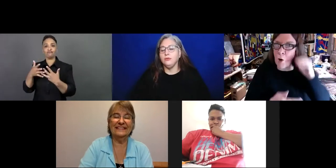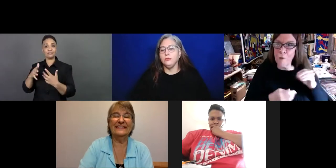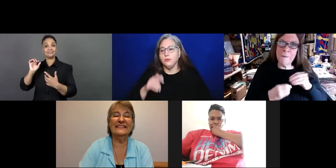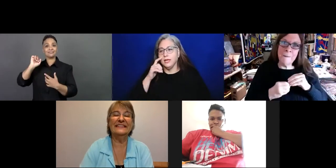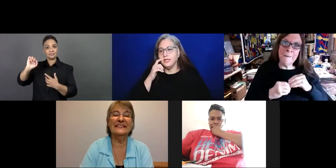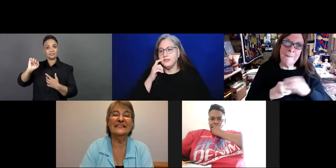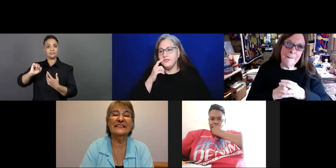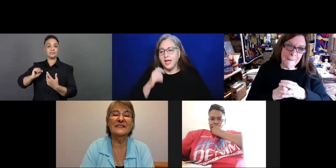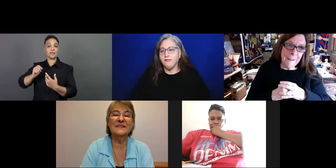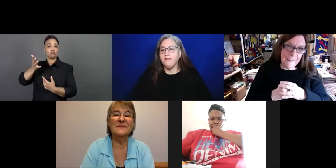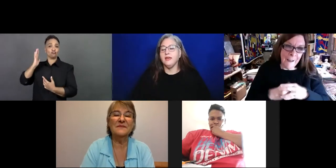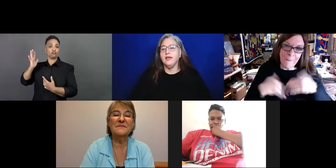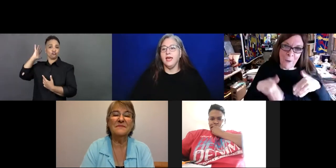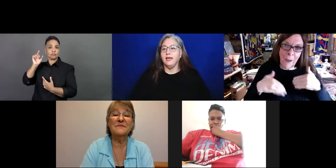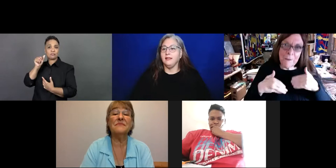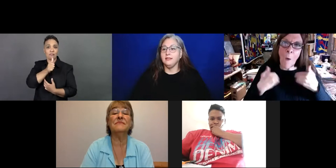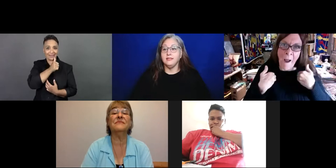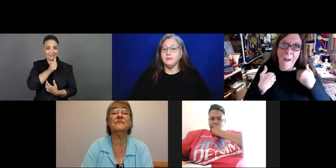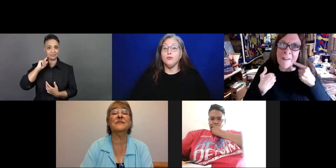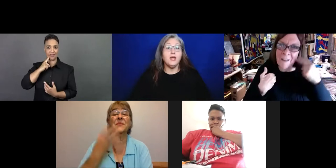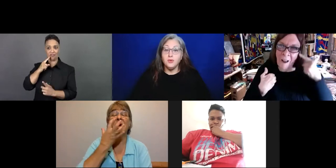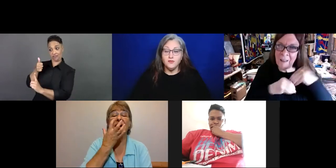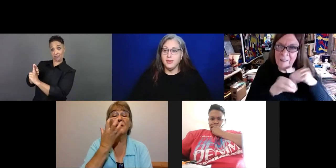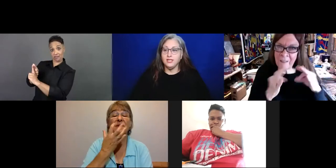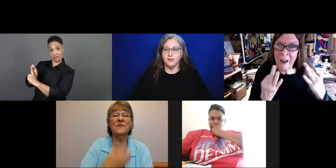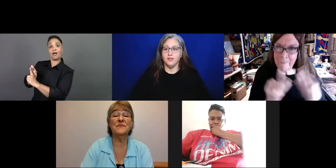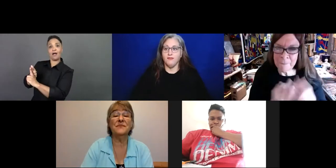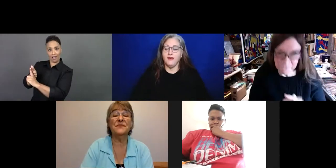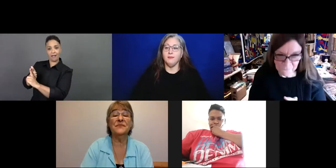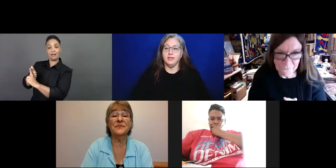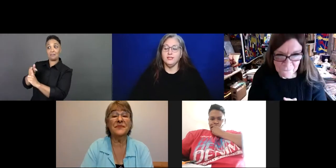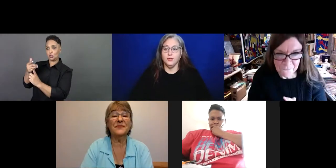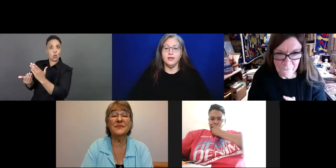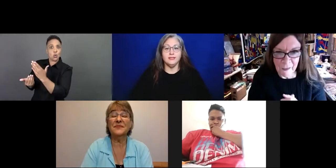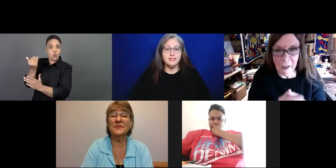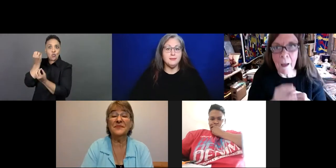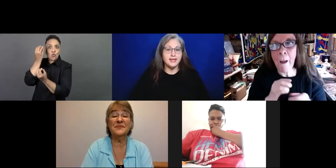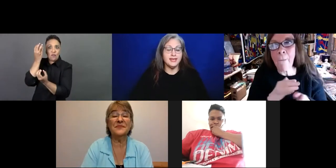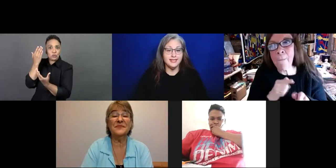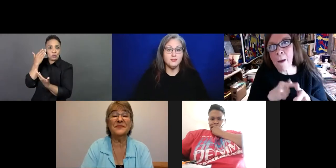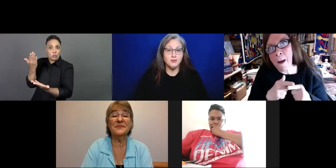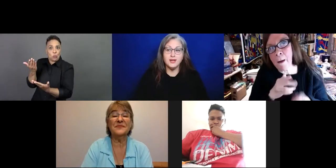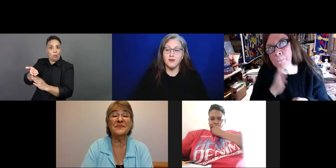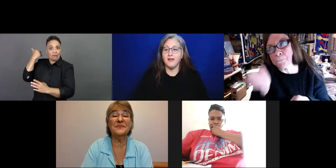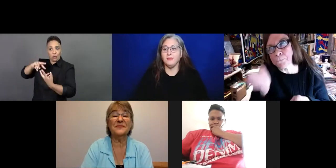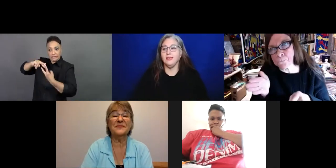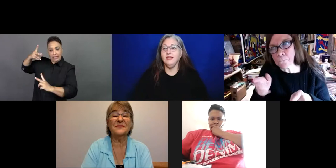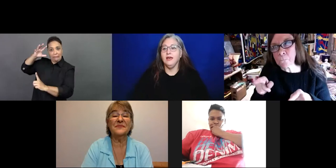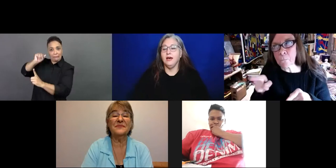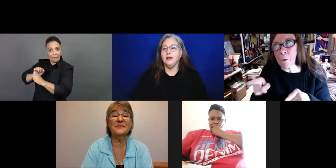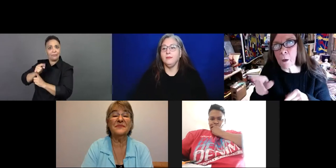who was deaf, and this is brand new information for the family, so it seems like it does run in our